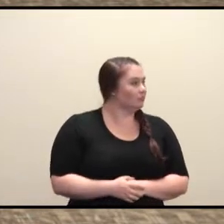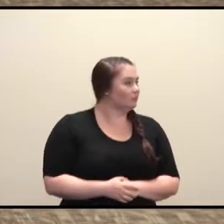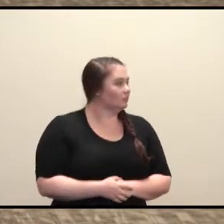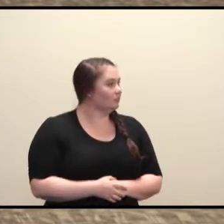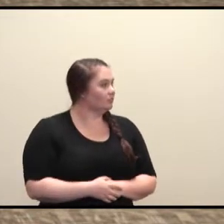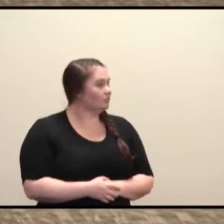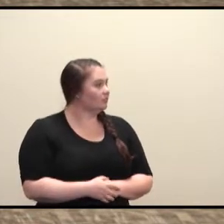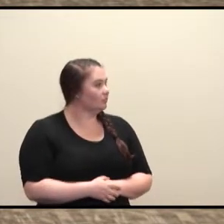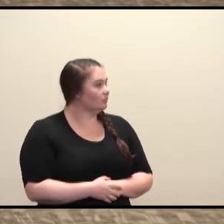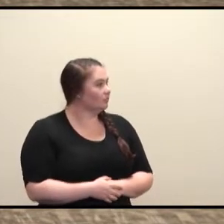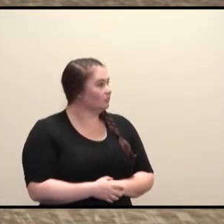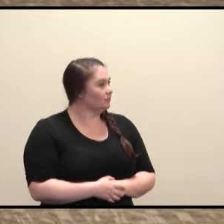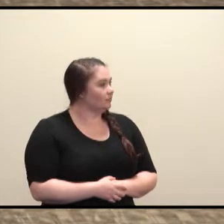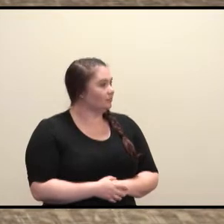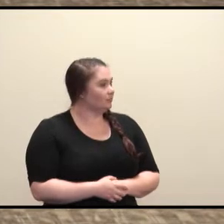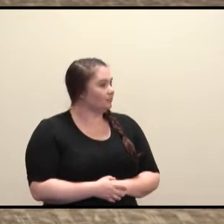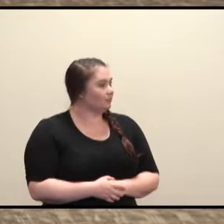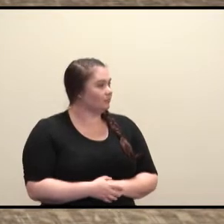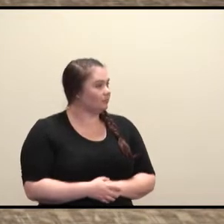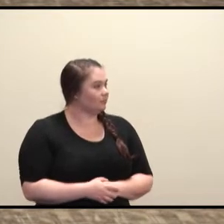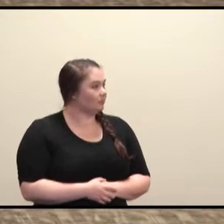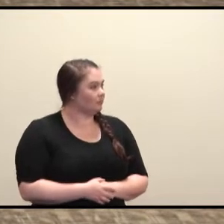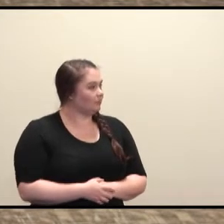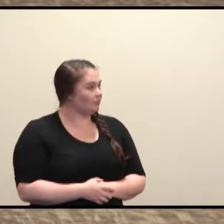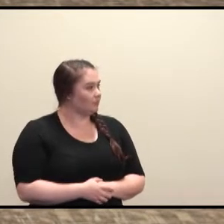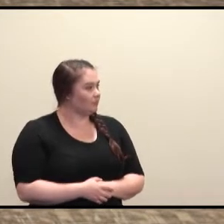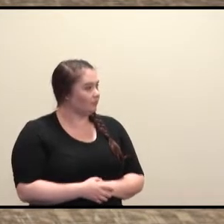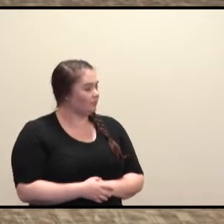Moment of silence, yes.